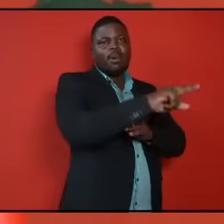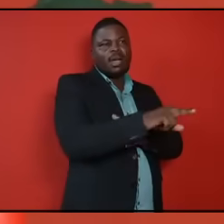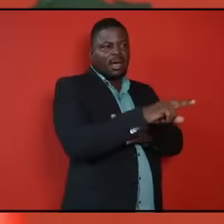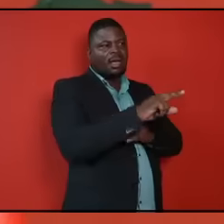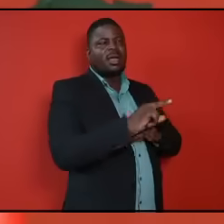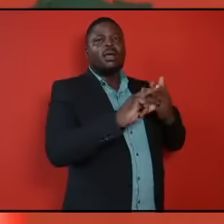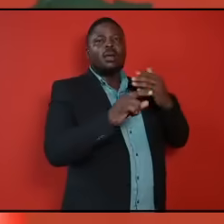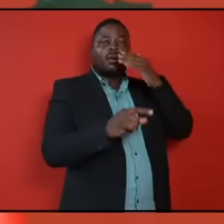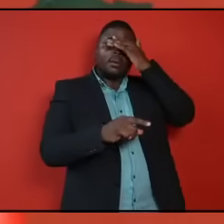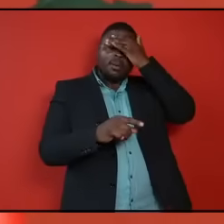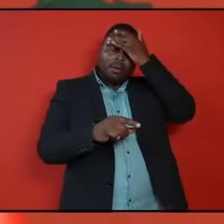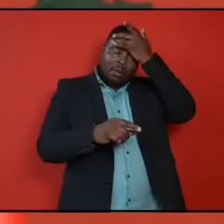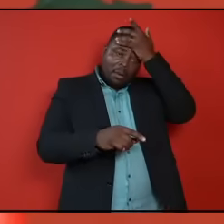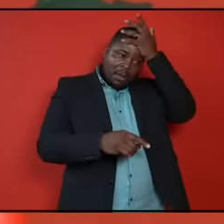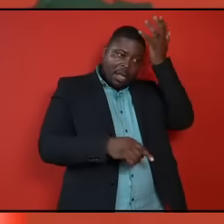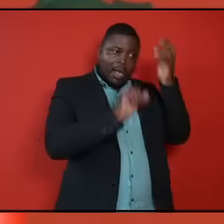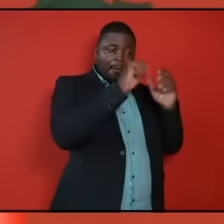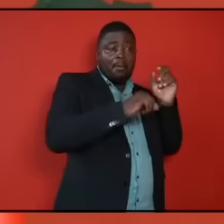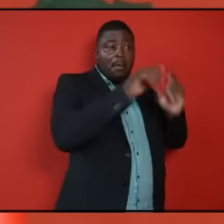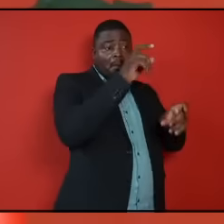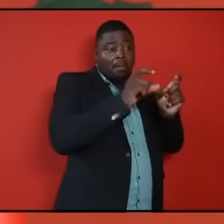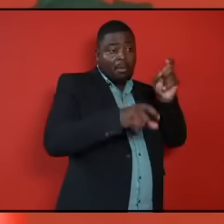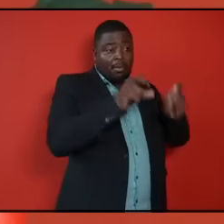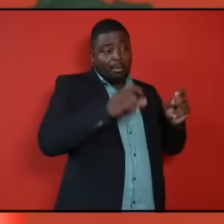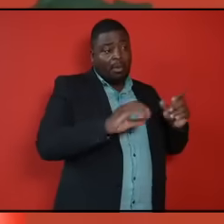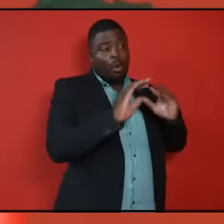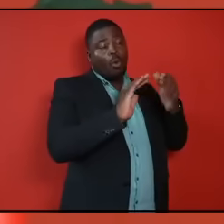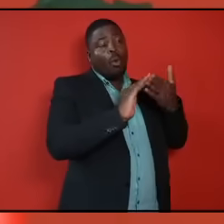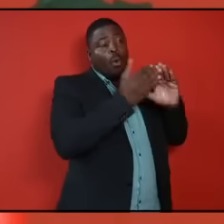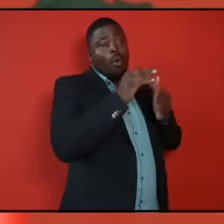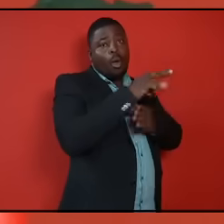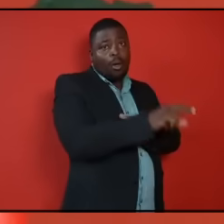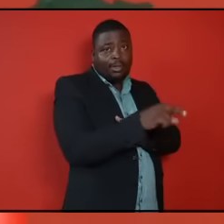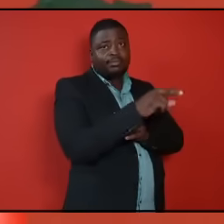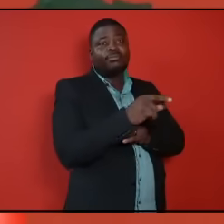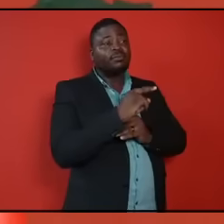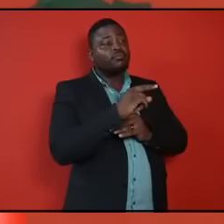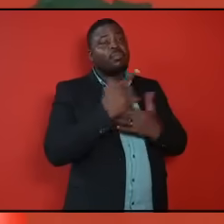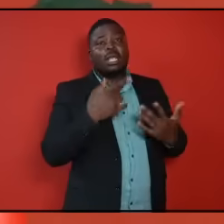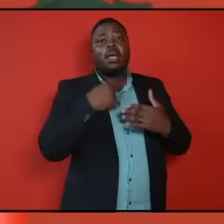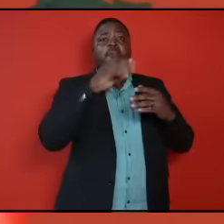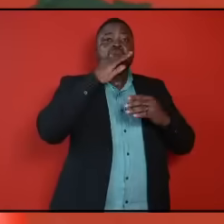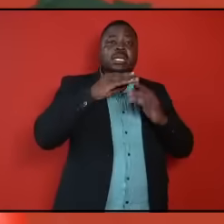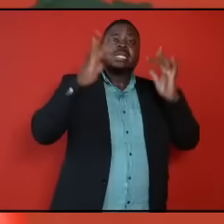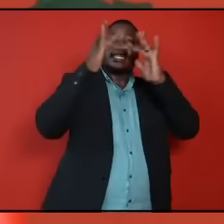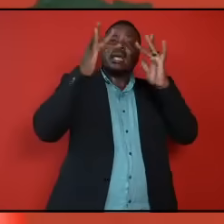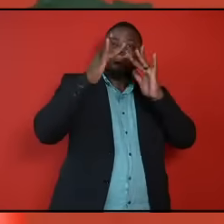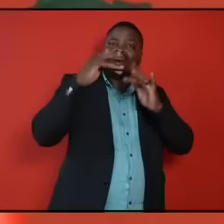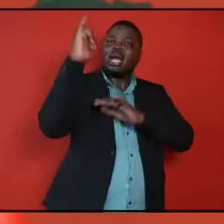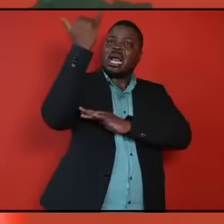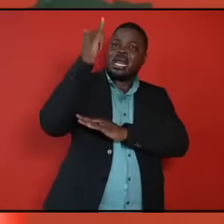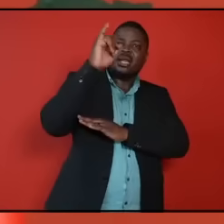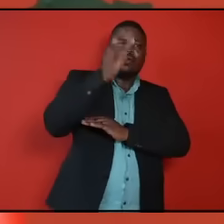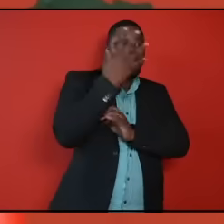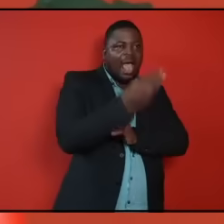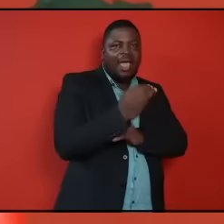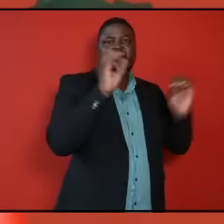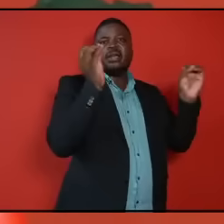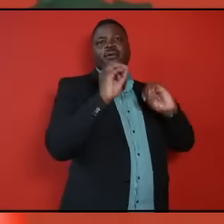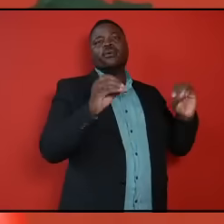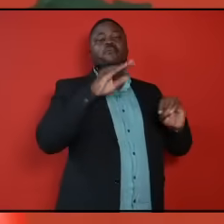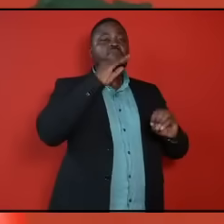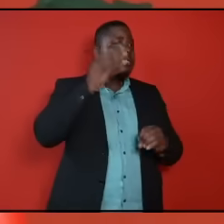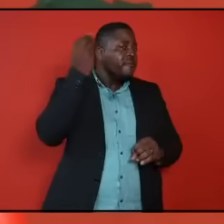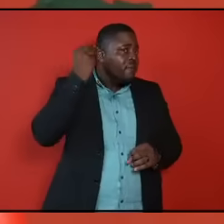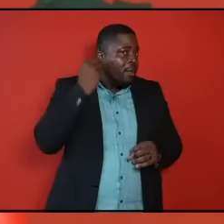blind citizens to the democratic processes and undermine transparency at the crucial moment when information is